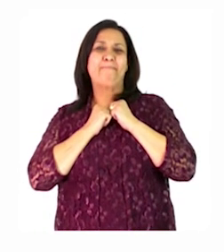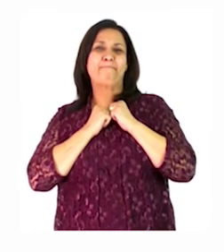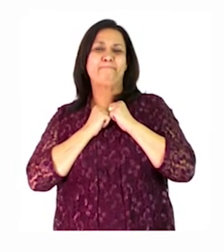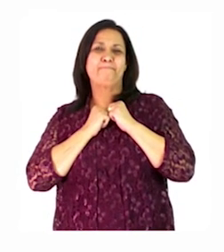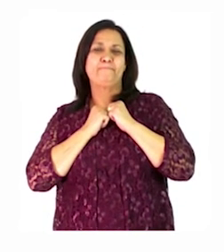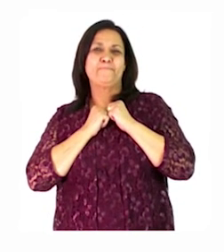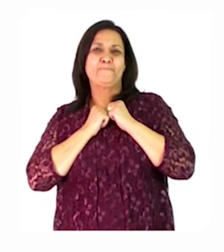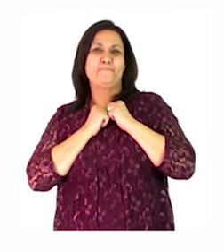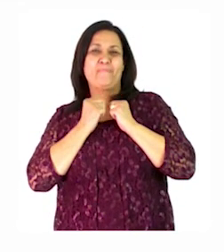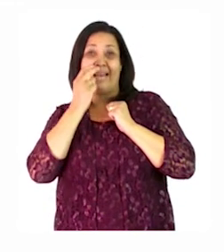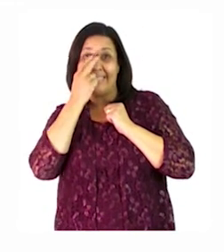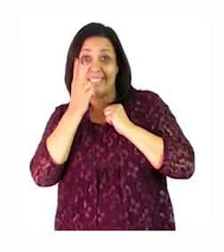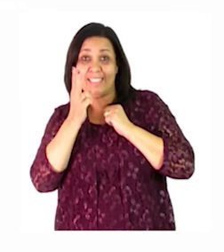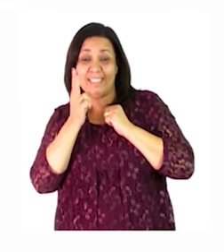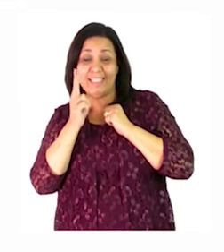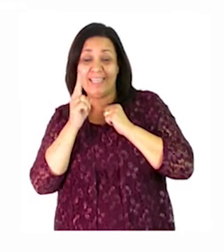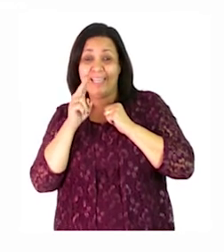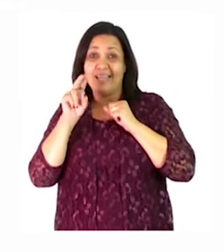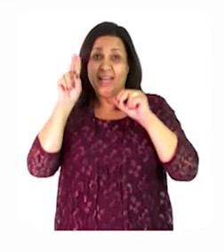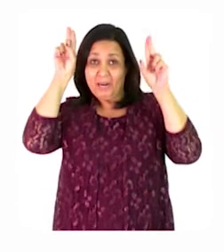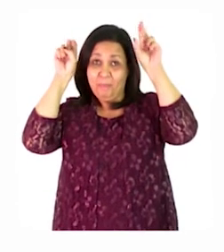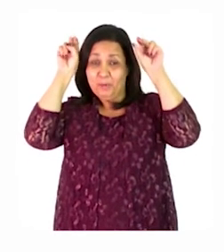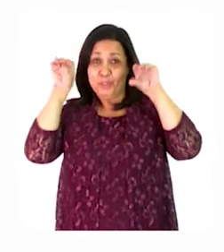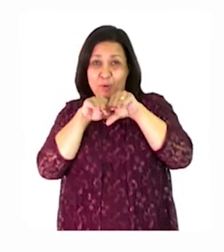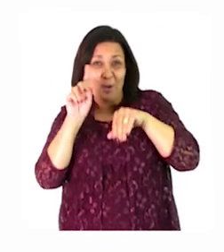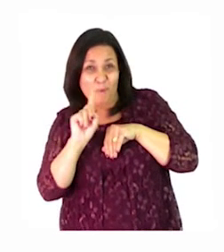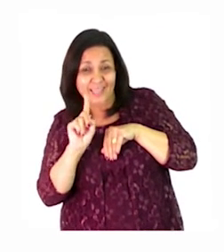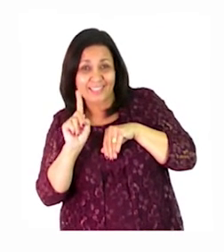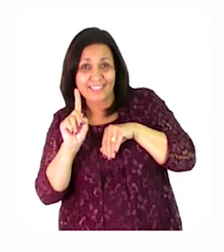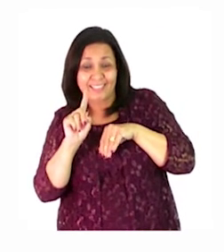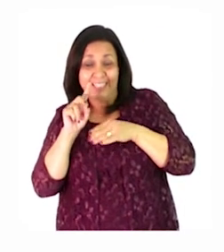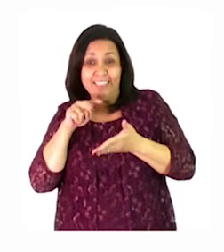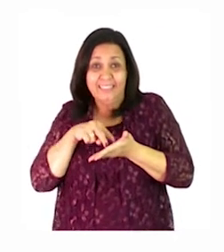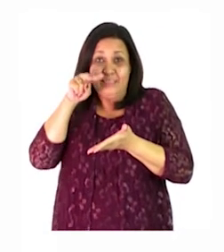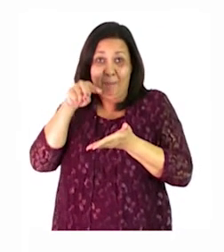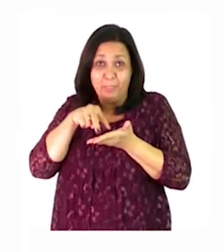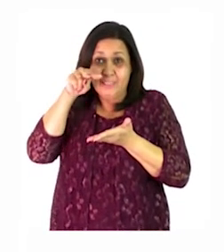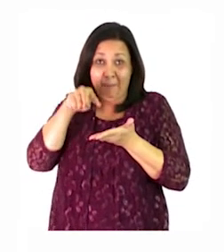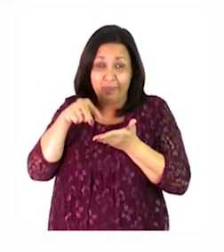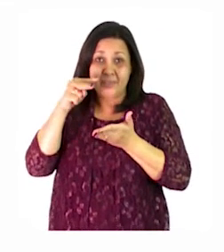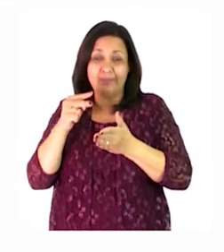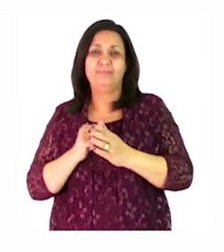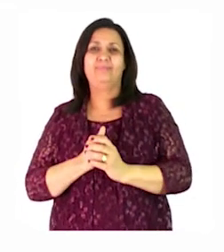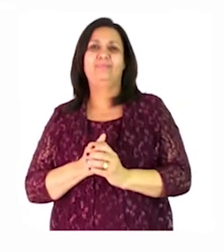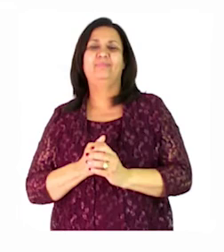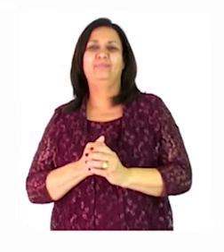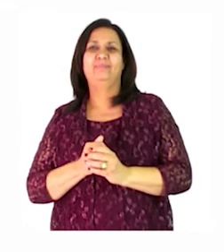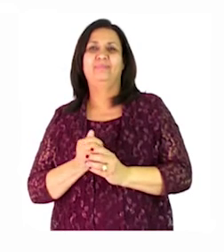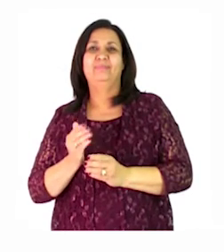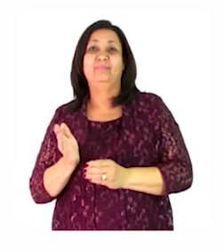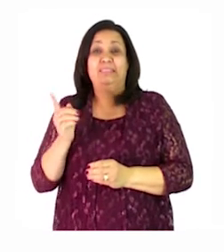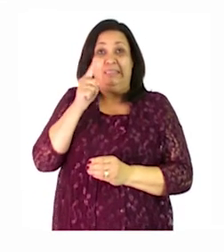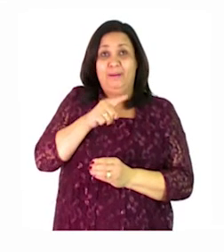And let's see what the rabbit is doing. The rabbit is jumping back. So that's how